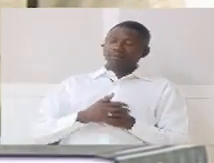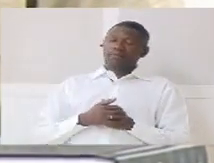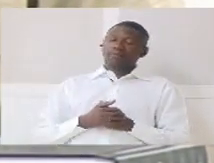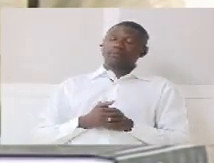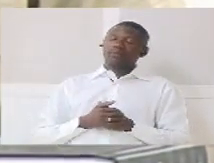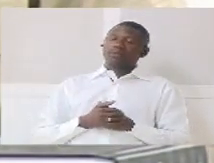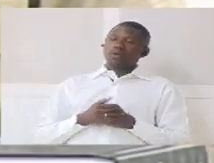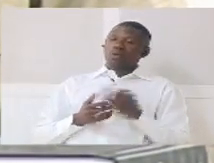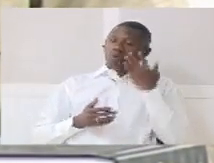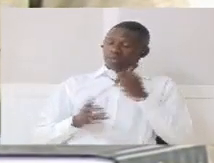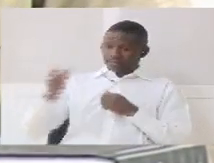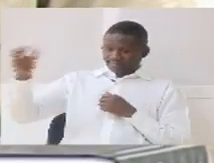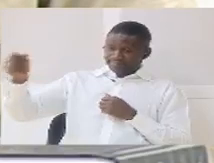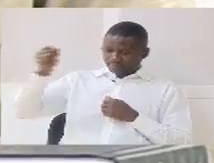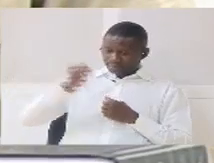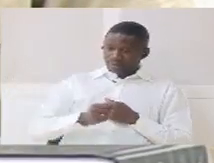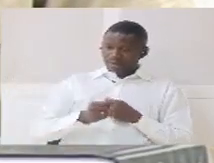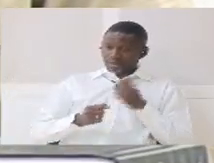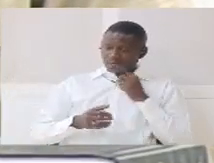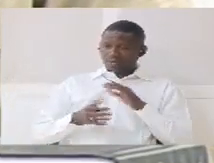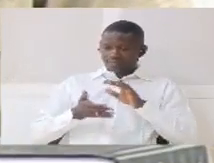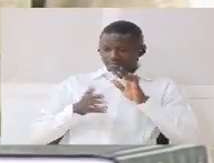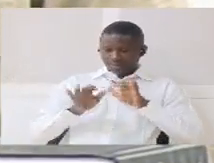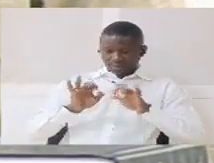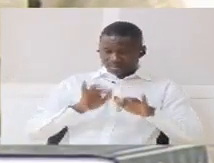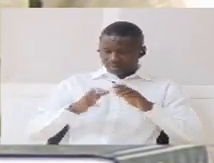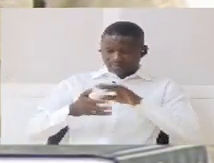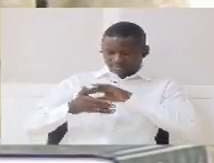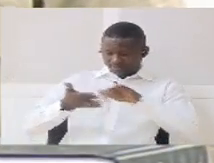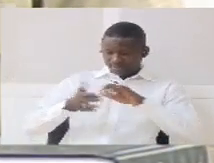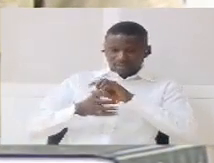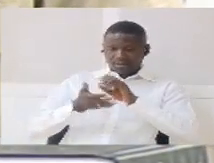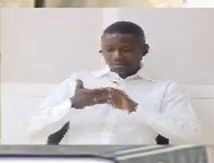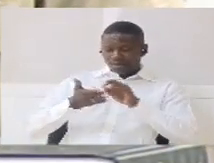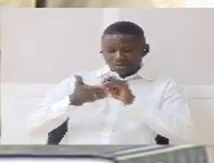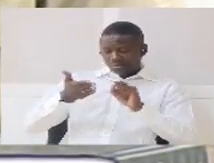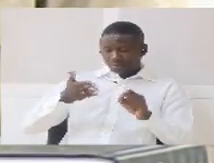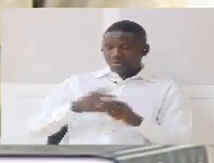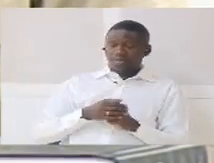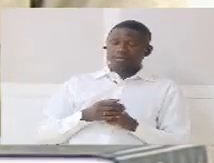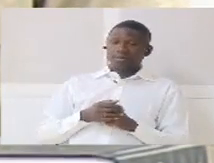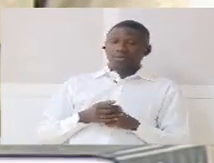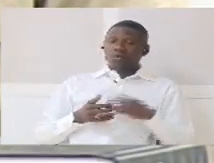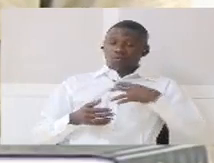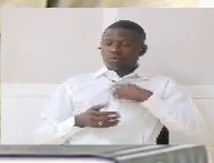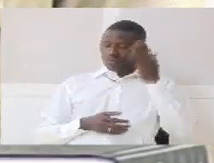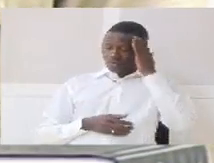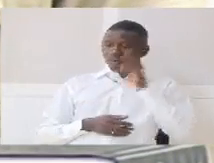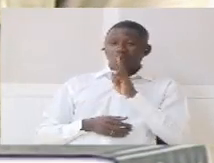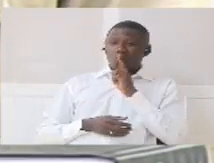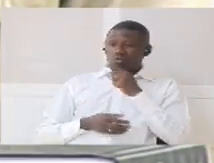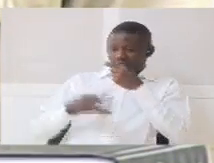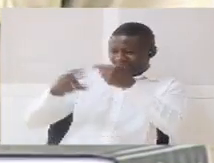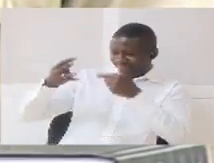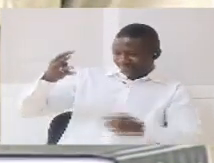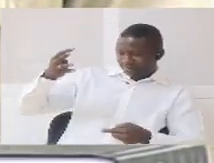And when they are brought, they will tell us to computerize them. So we want to know you mean the name BJ. We want to know these whose names are